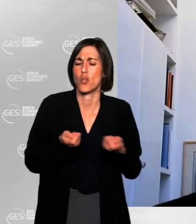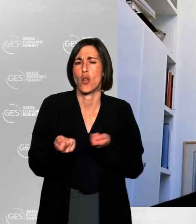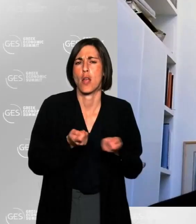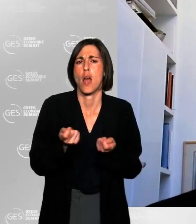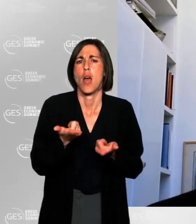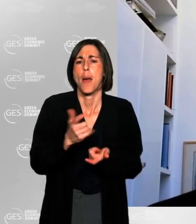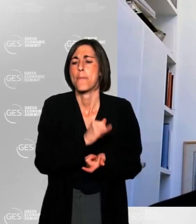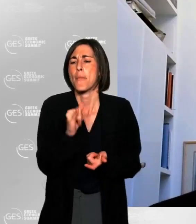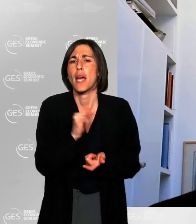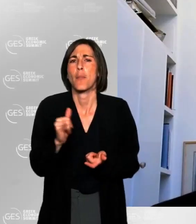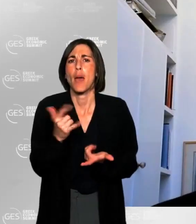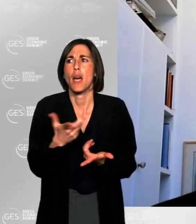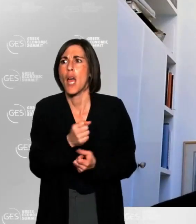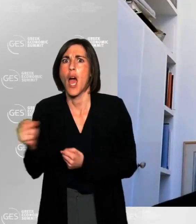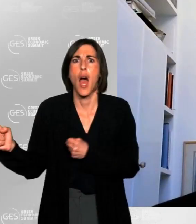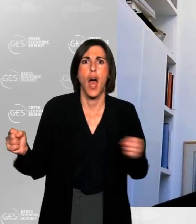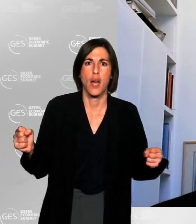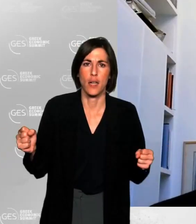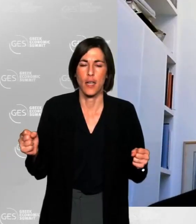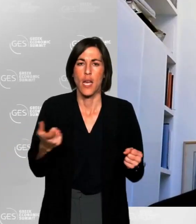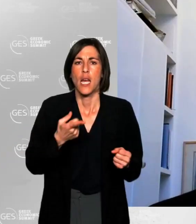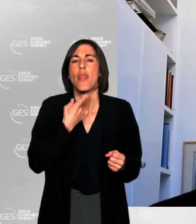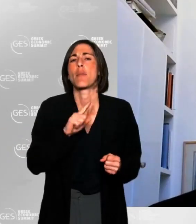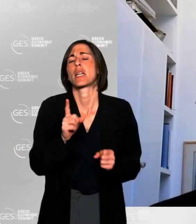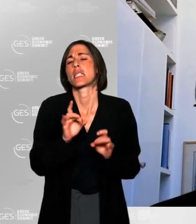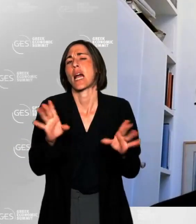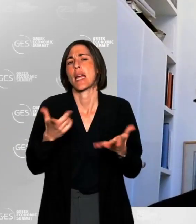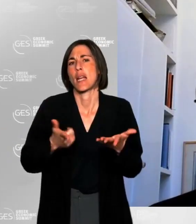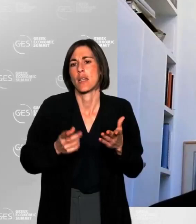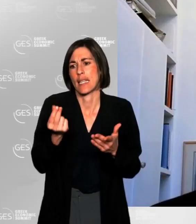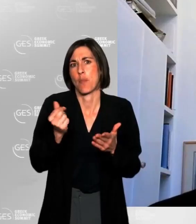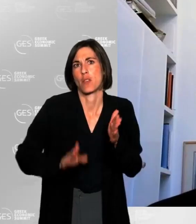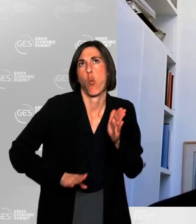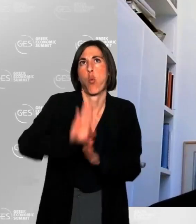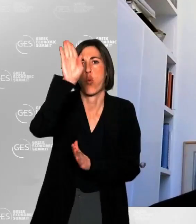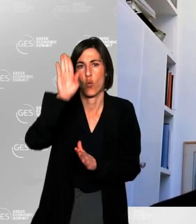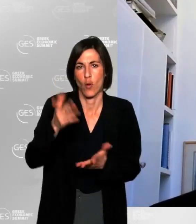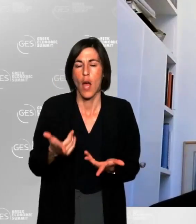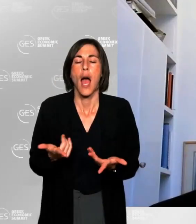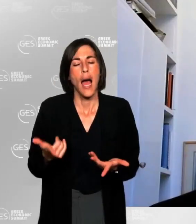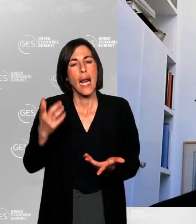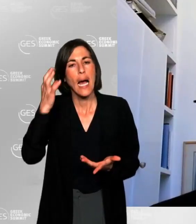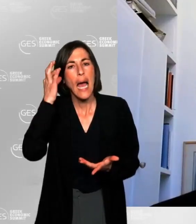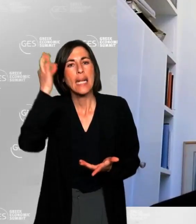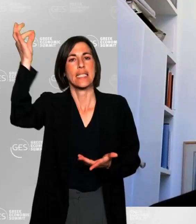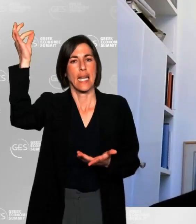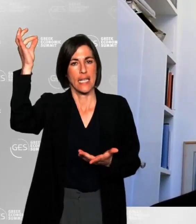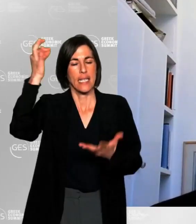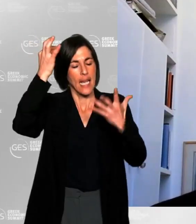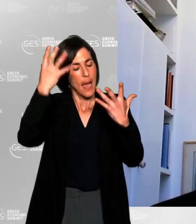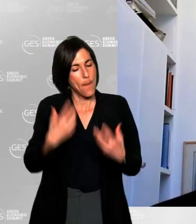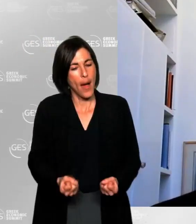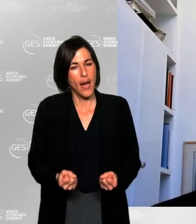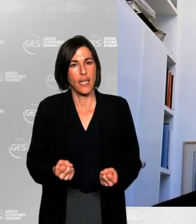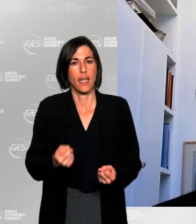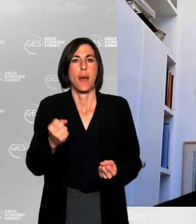it. But in exceptional circumstances, I think it's a bit silly to attach extreme importance